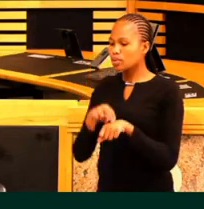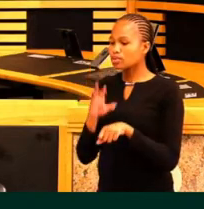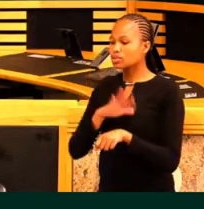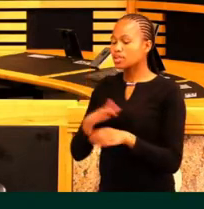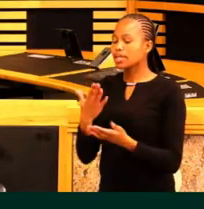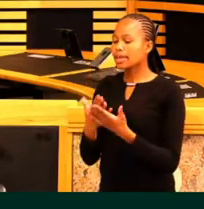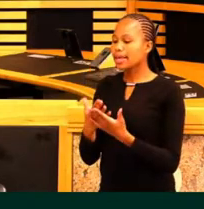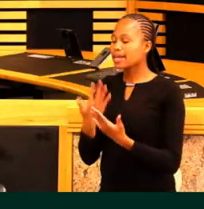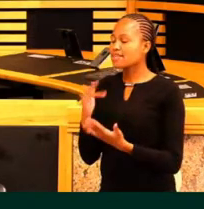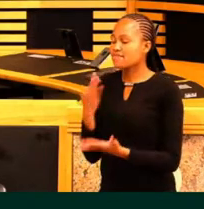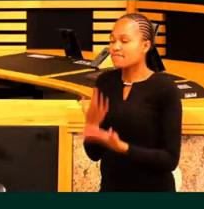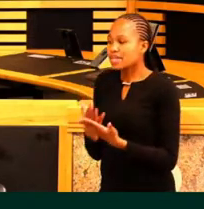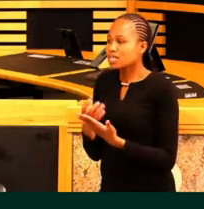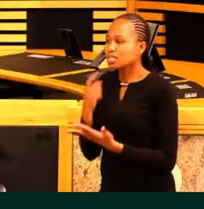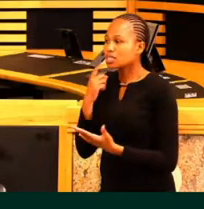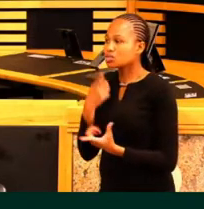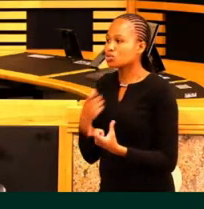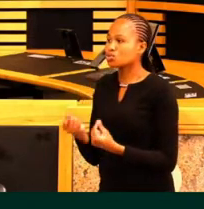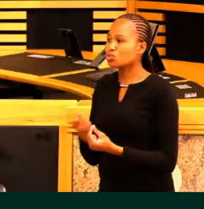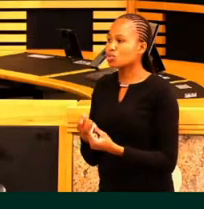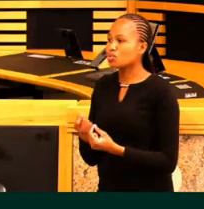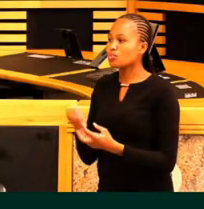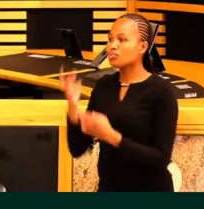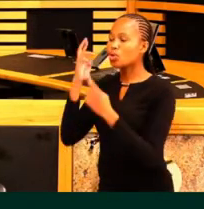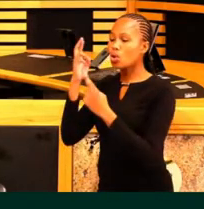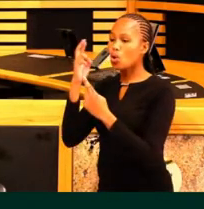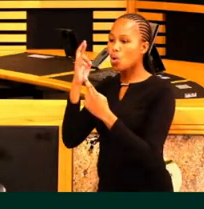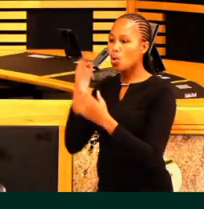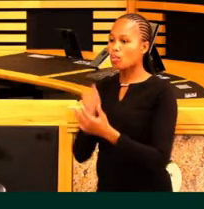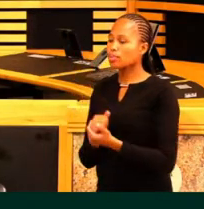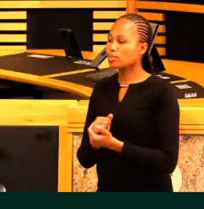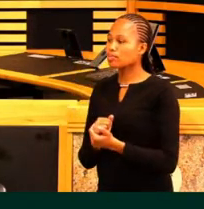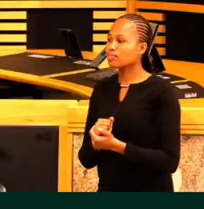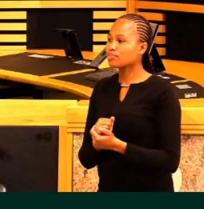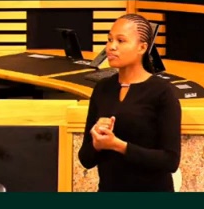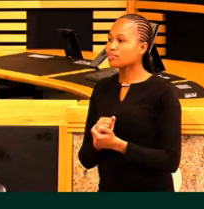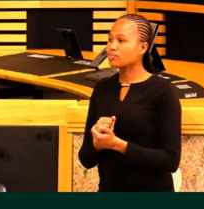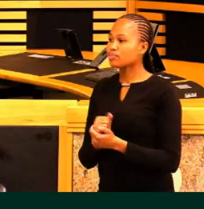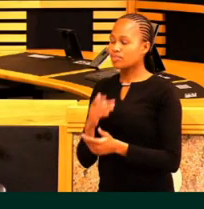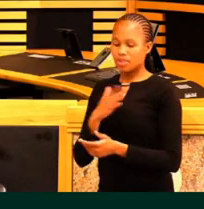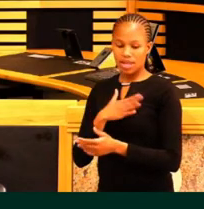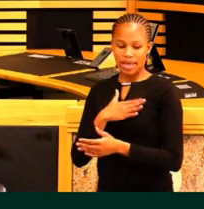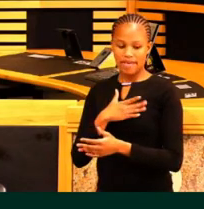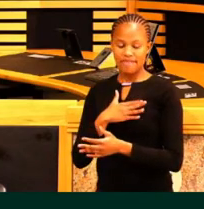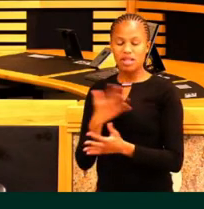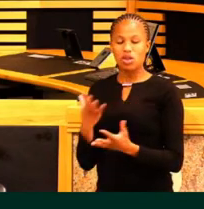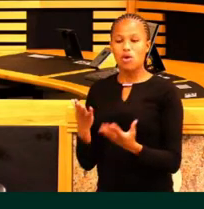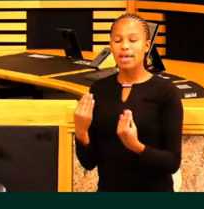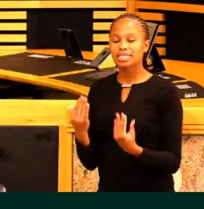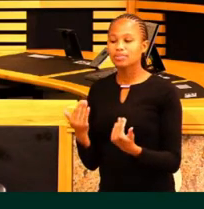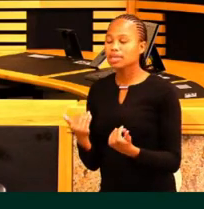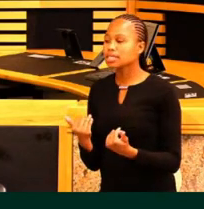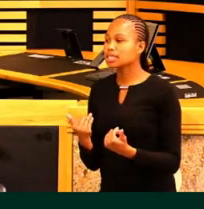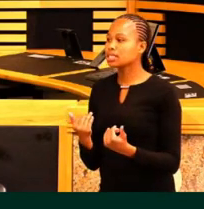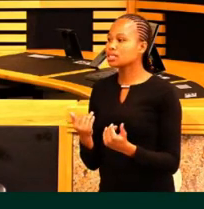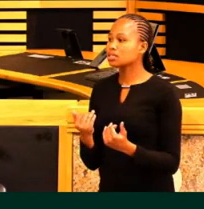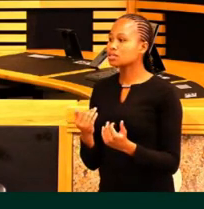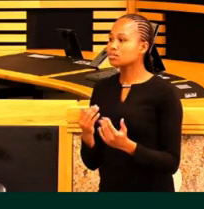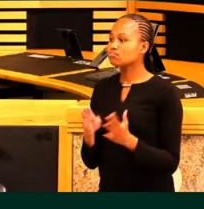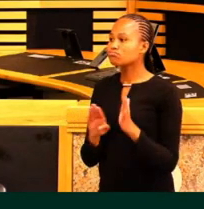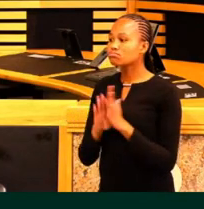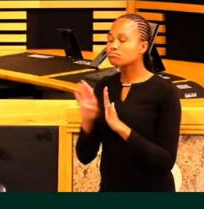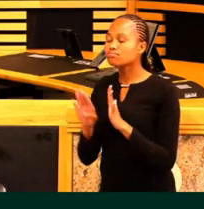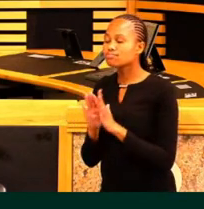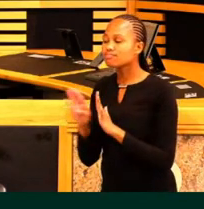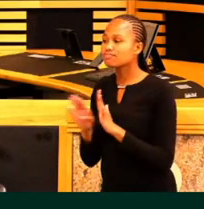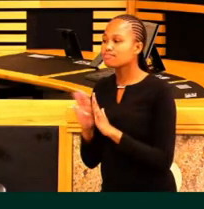possible hope a feeling a feeling of expectation and desire for a particular thing to happen